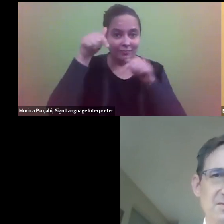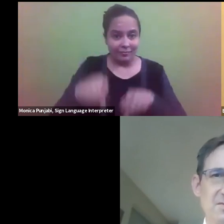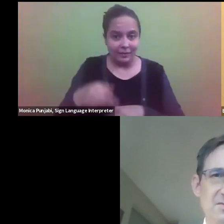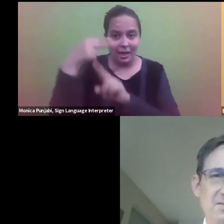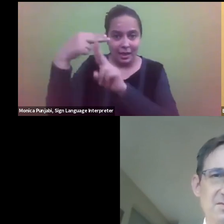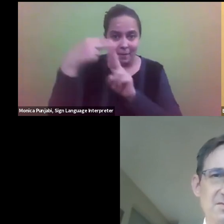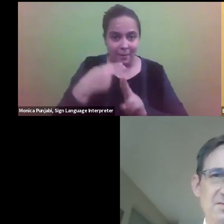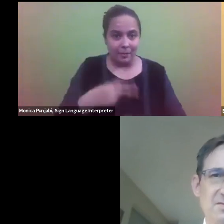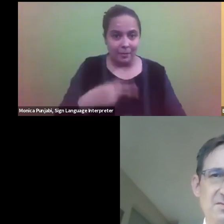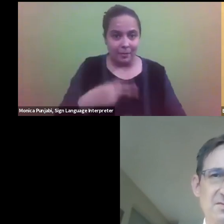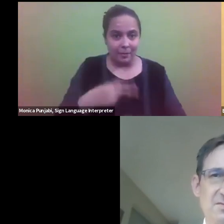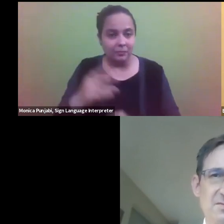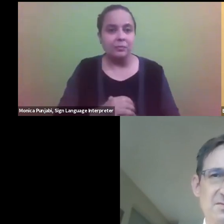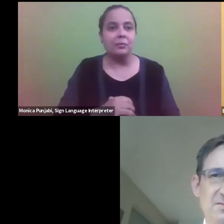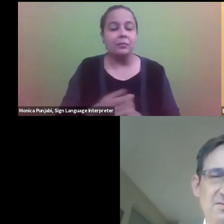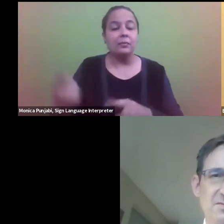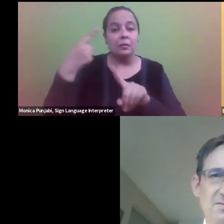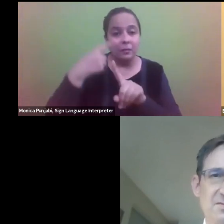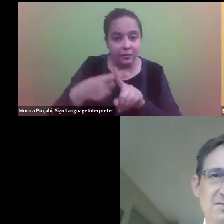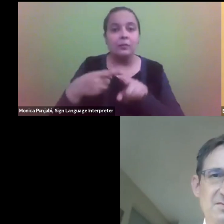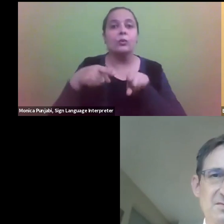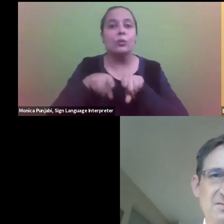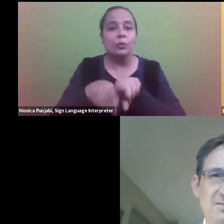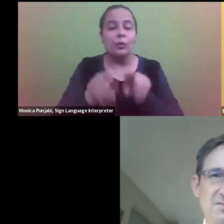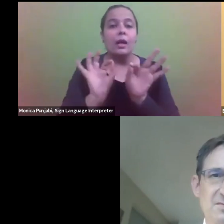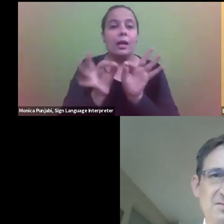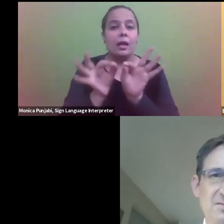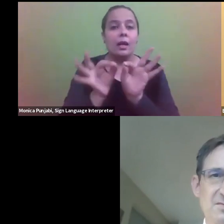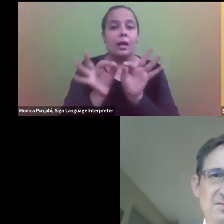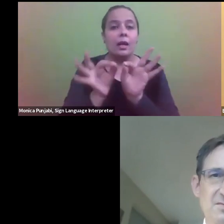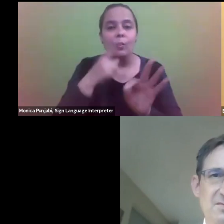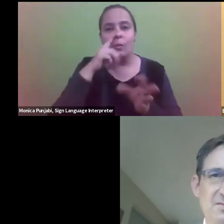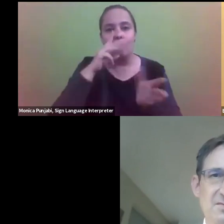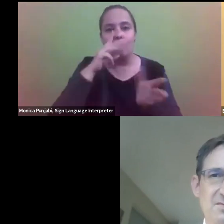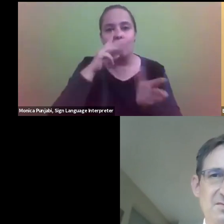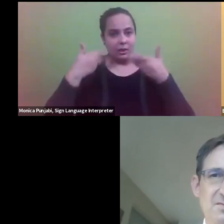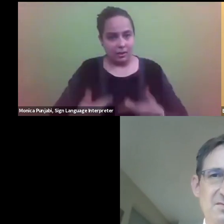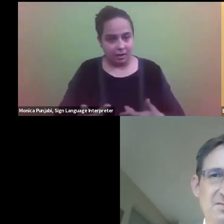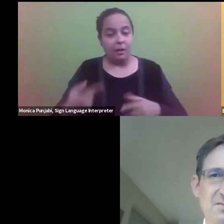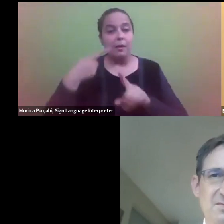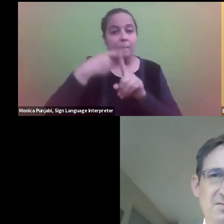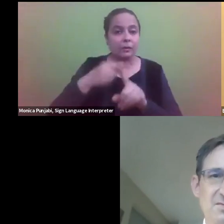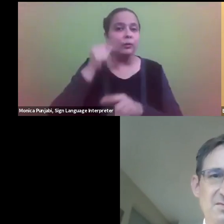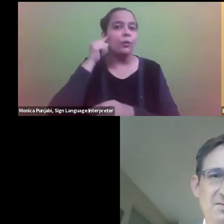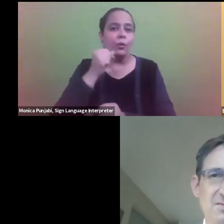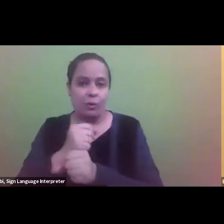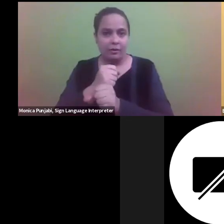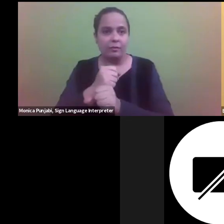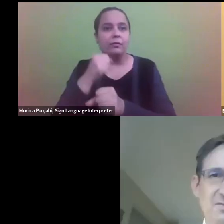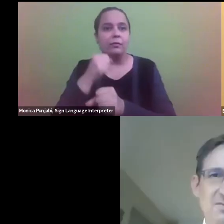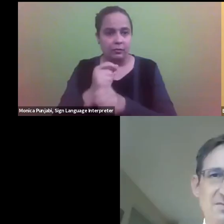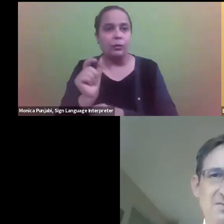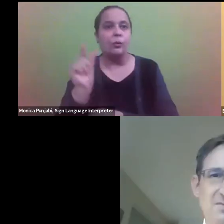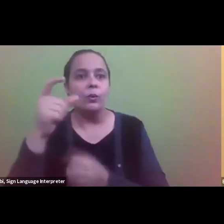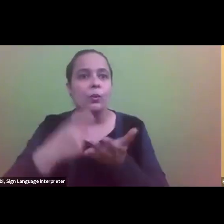our simultaneous interpreters, Monica and Gaurav. Many of you may not be aware, but this program is being